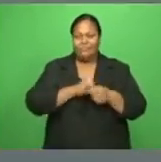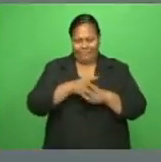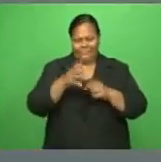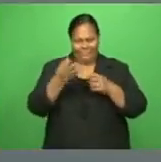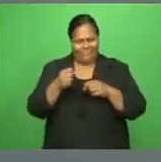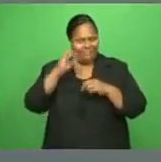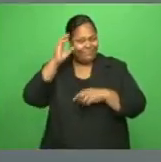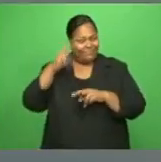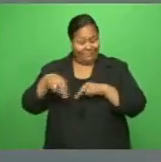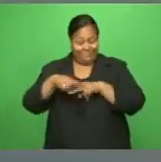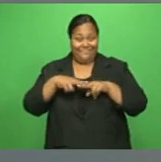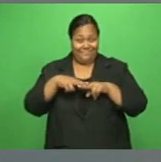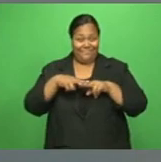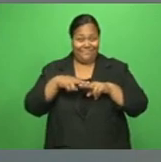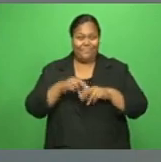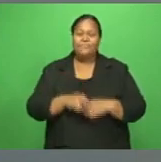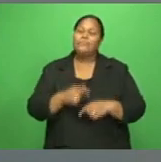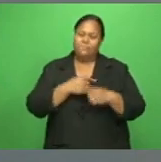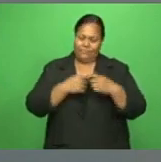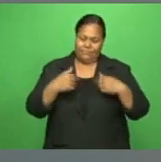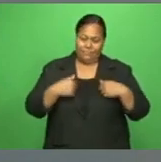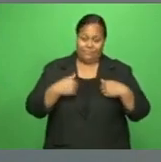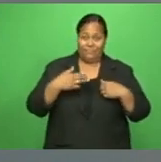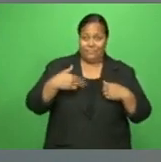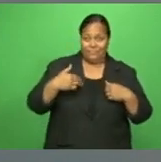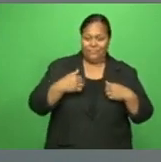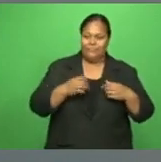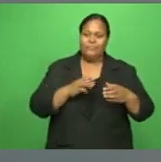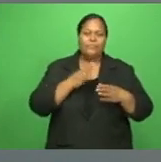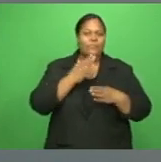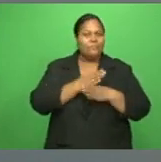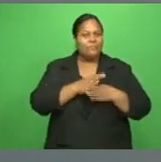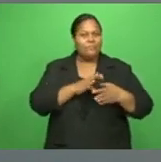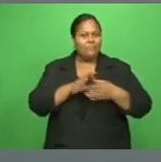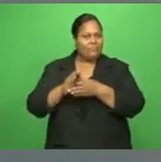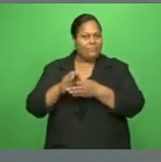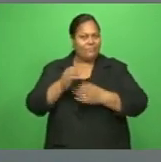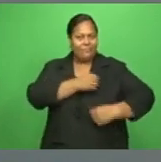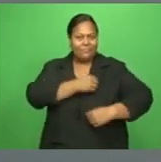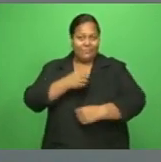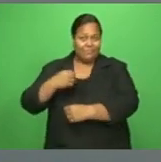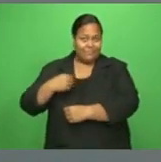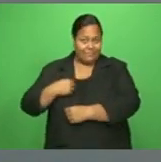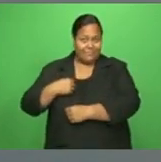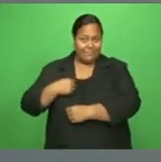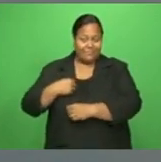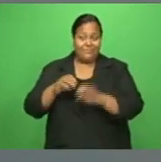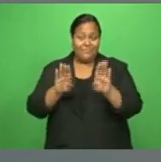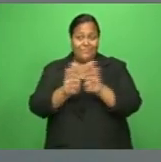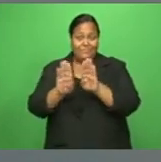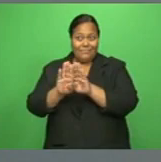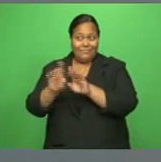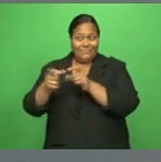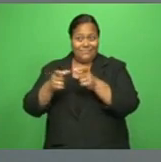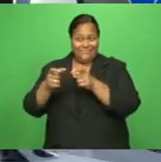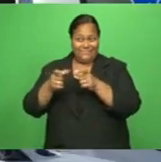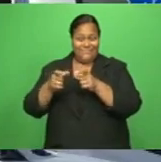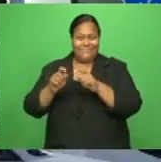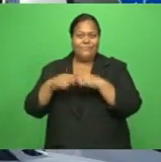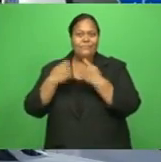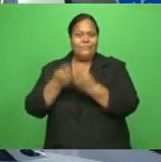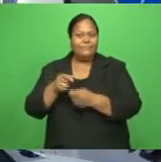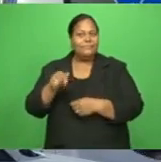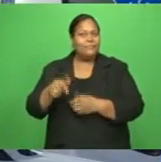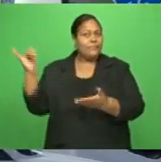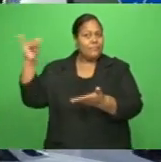continue to work closely with the Royal Fiji Military Forces and our border control teams at our ports of entry